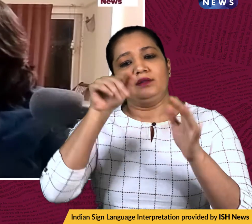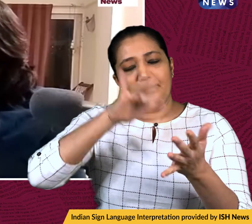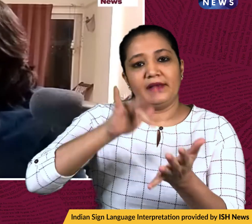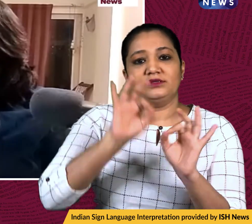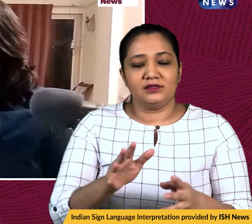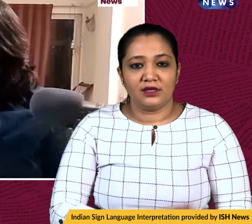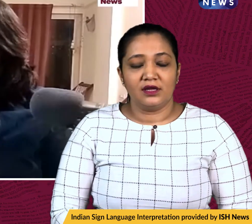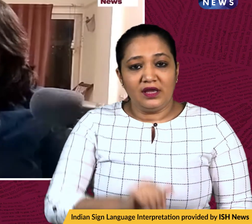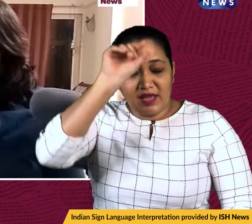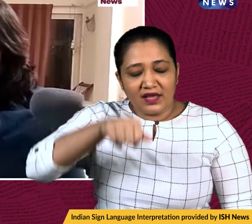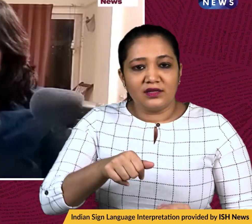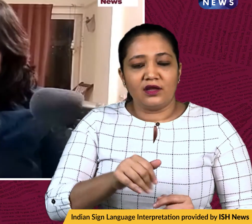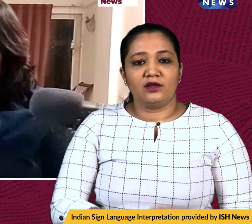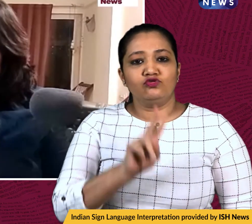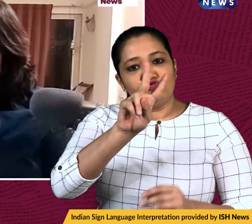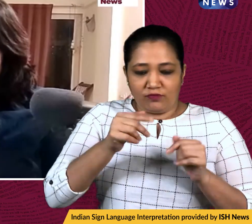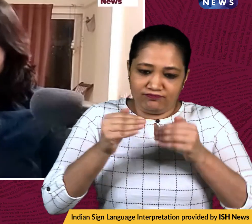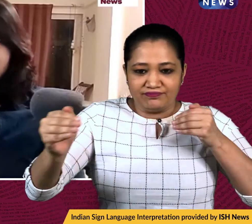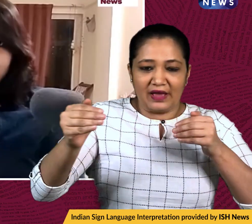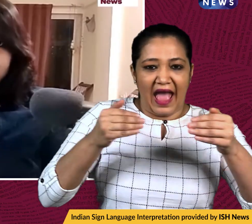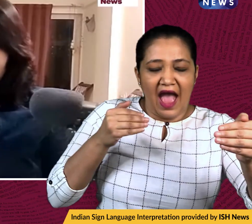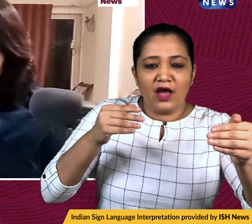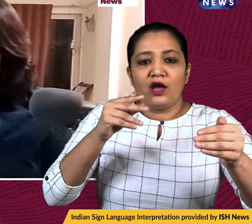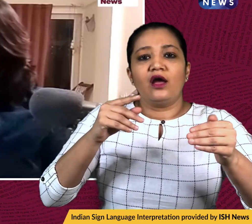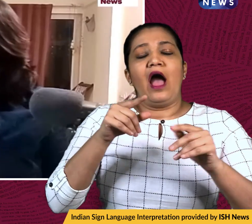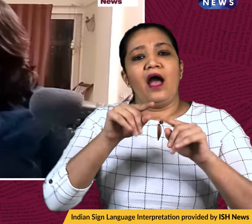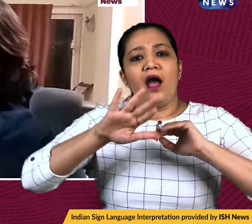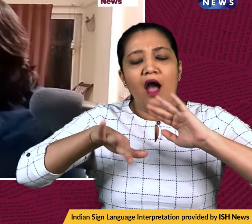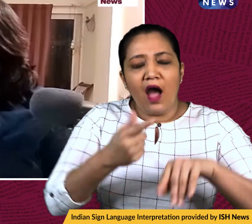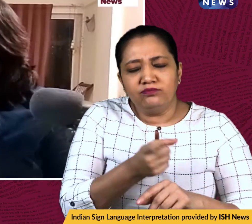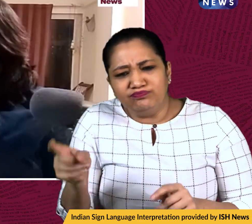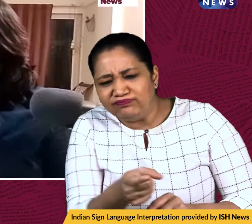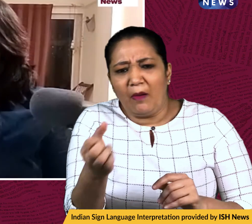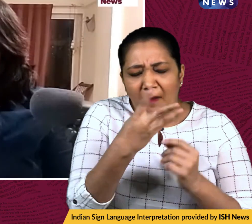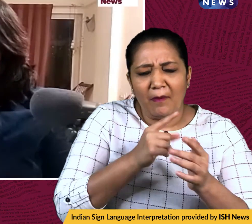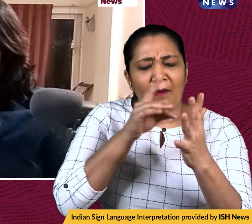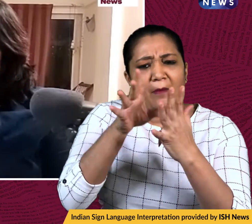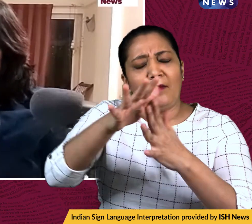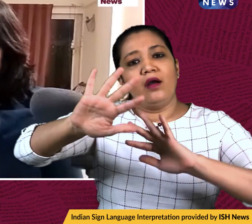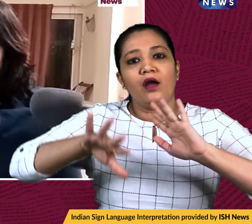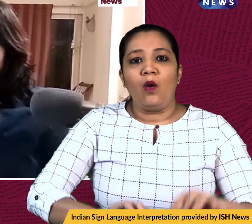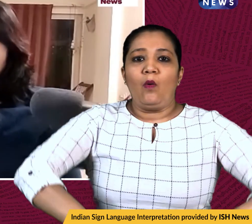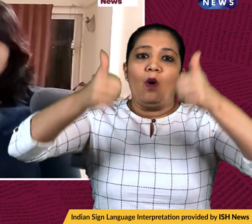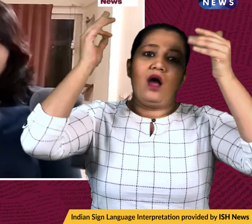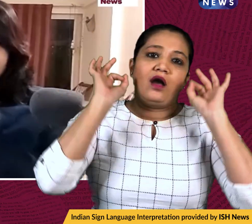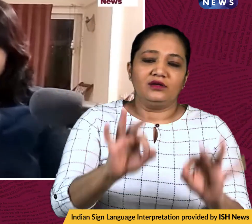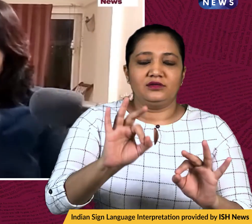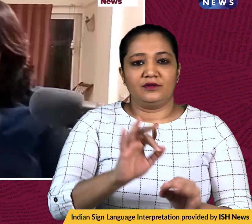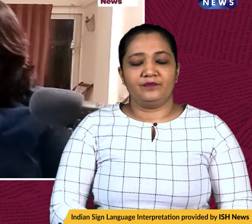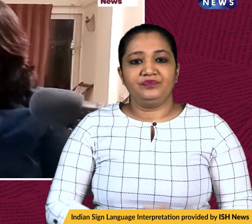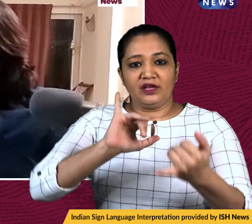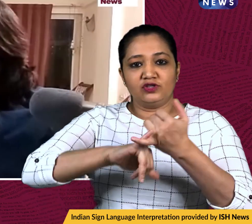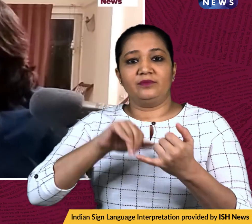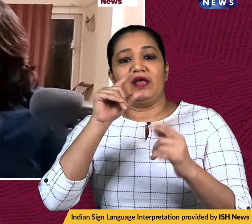today. Now, India held a 2-goal lead till the 4th quarter before a hail of goals gave them a convincing